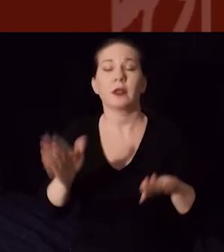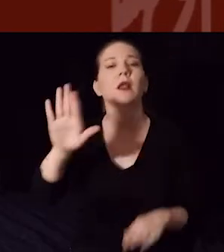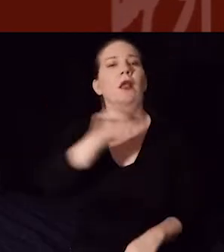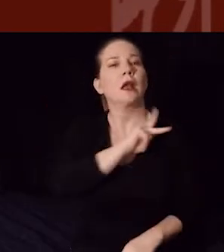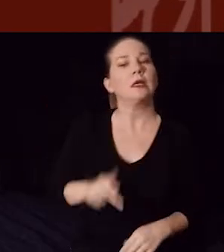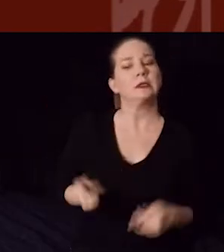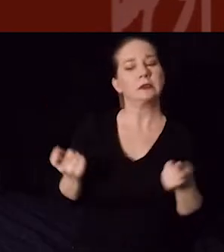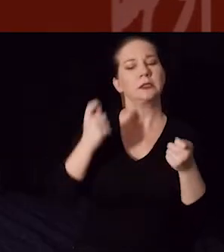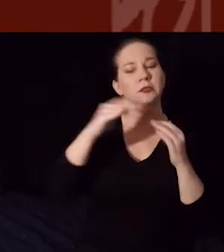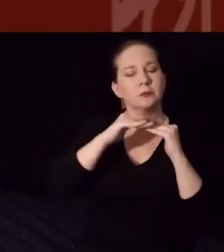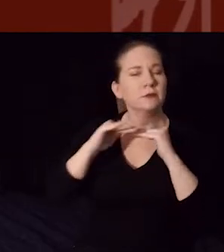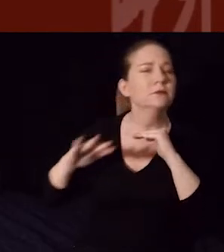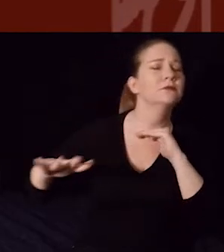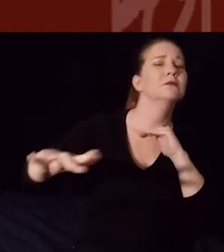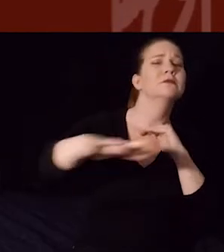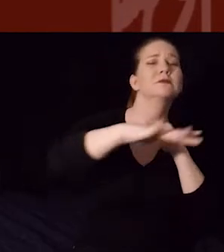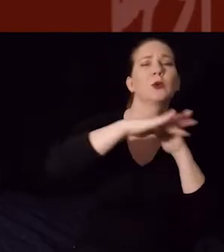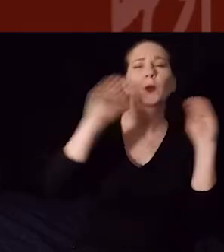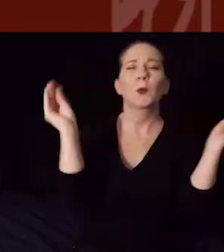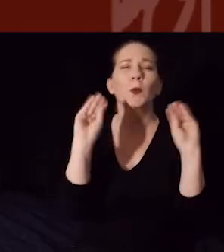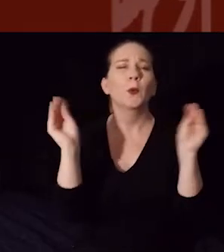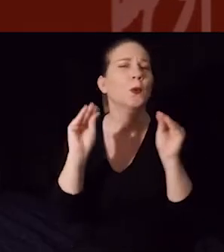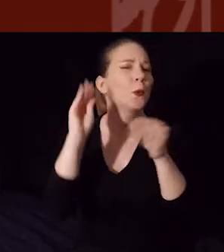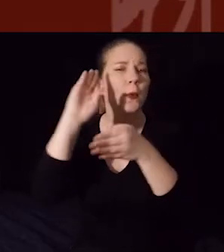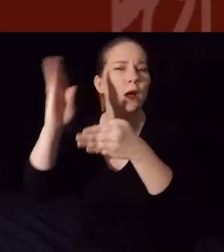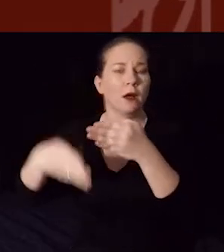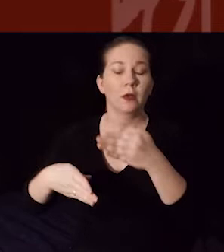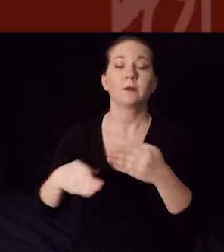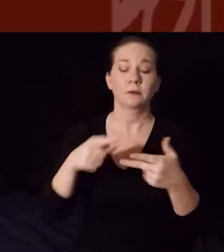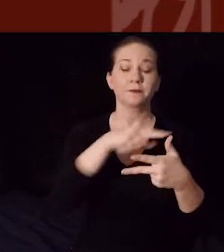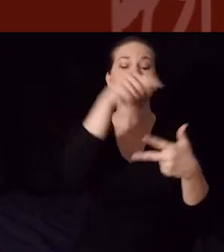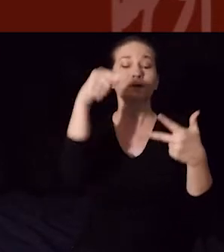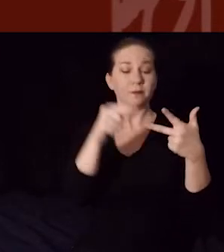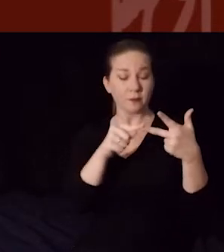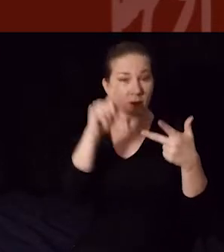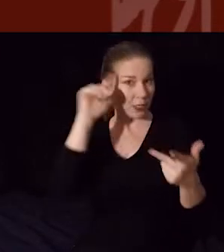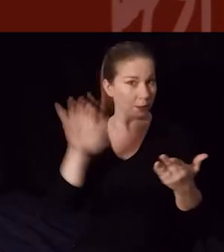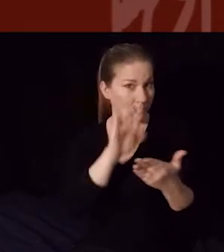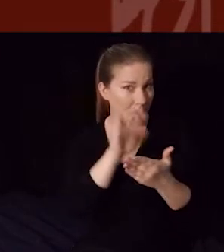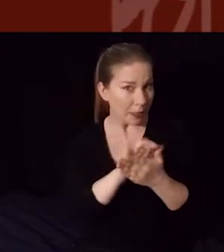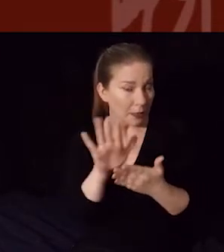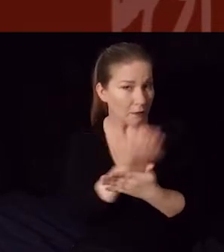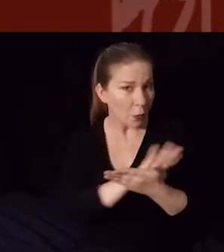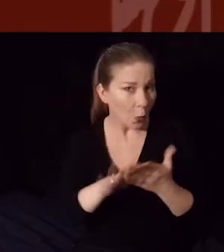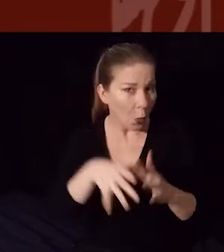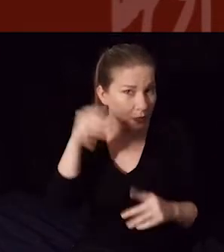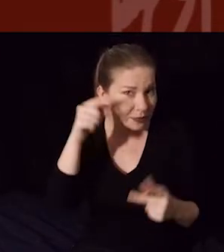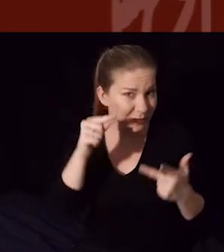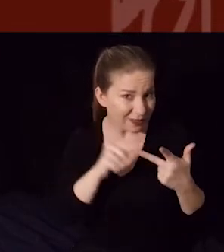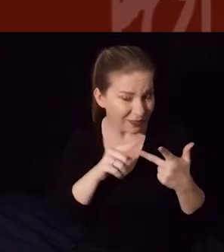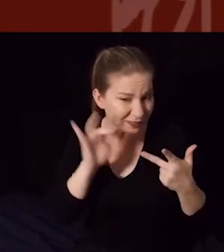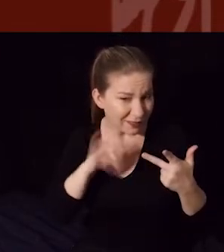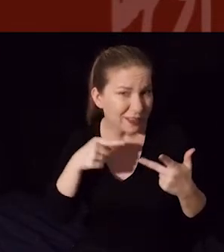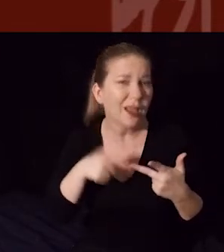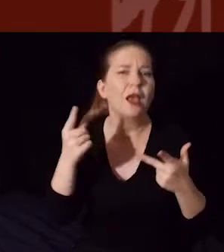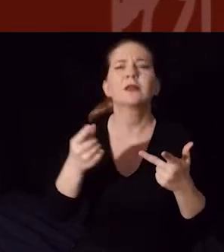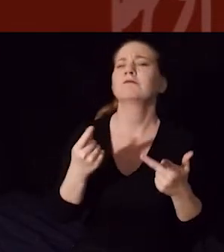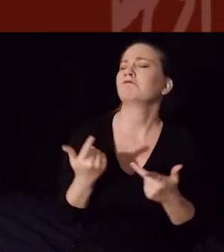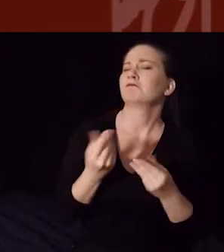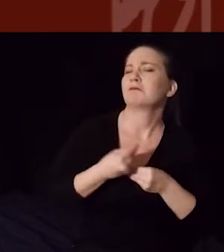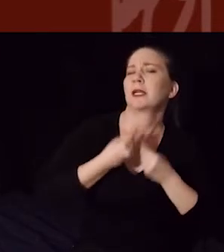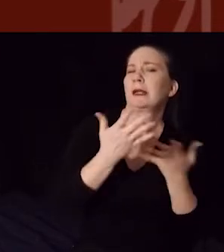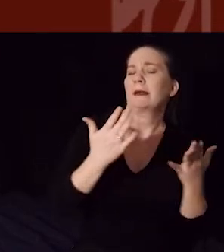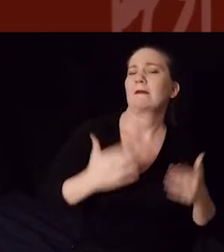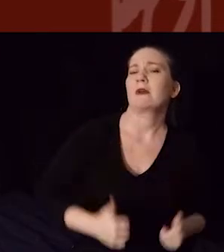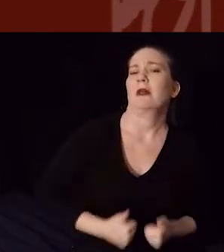dead, and his kingdom will have no end. We believe in the Holy Spirit, the Lord, the giver of life, who